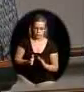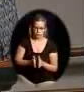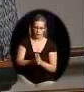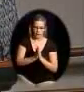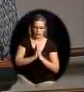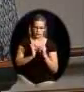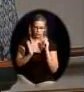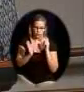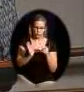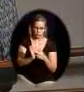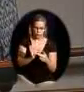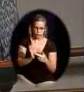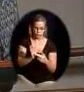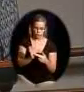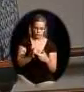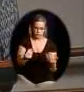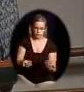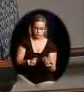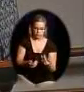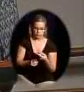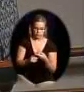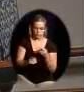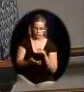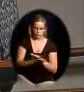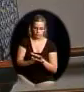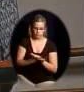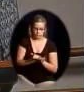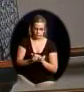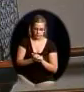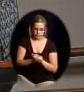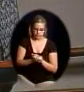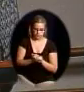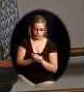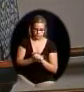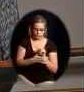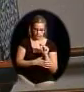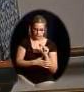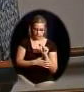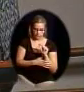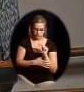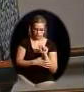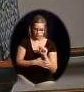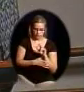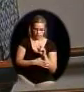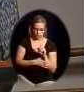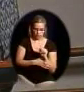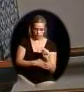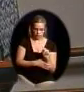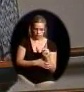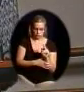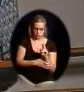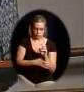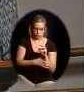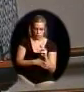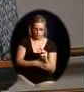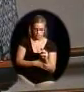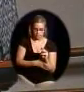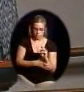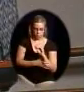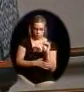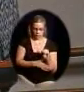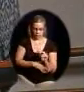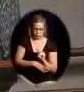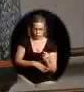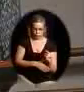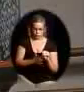here from Seniors Serving School and Garrett Crum, an Olathe Northwest student, to come forward.